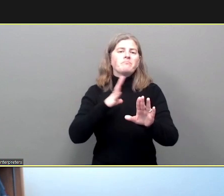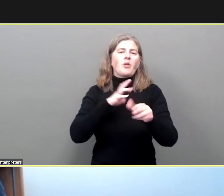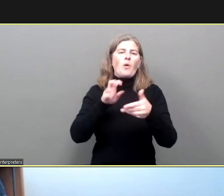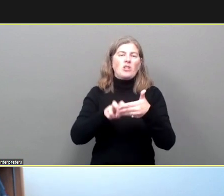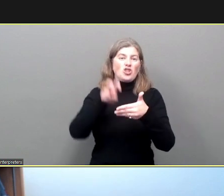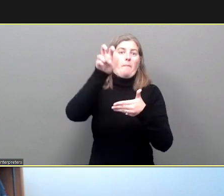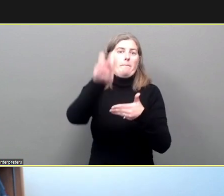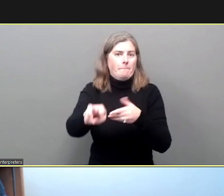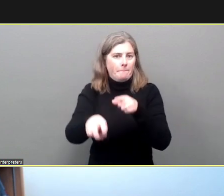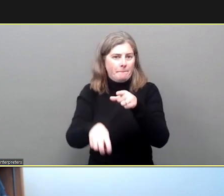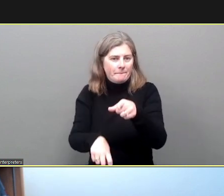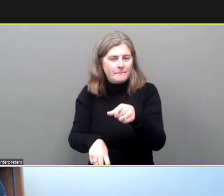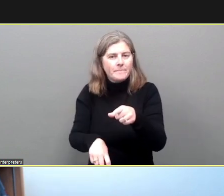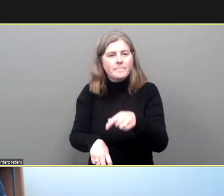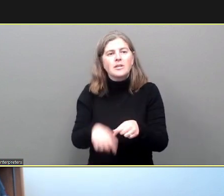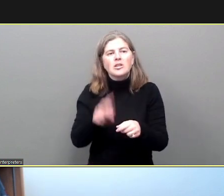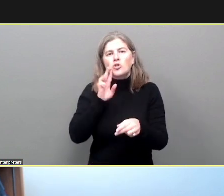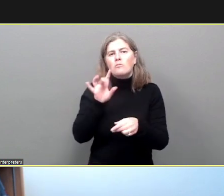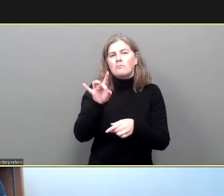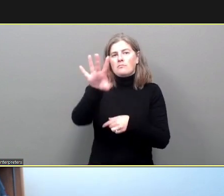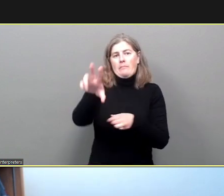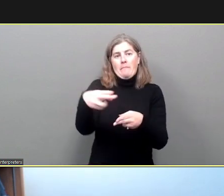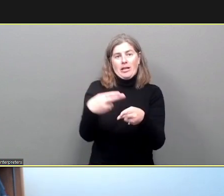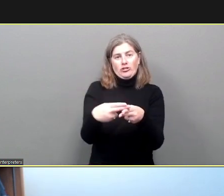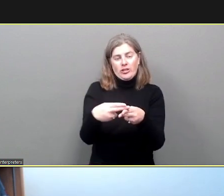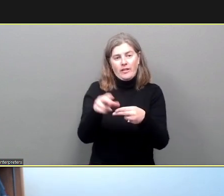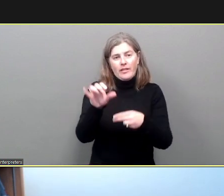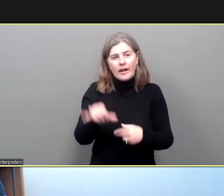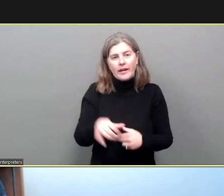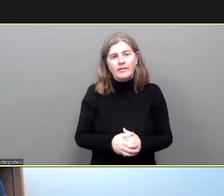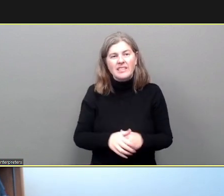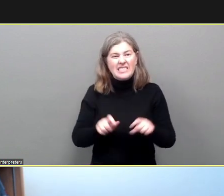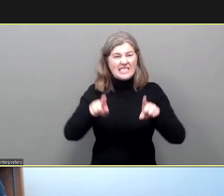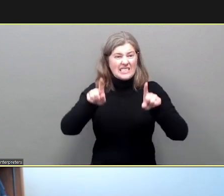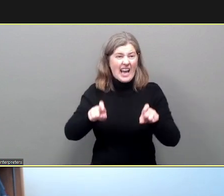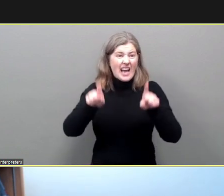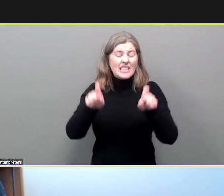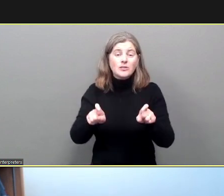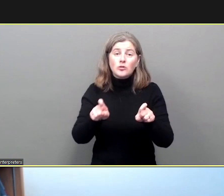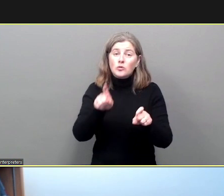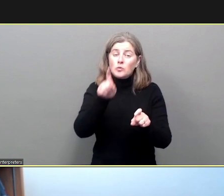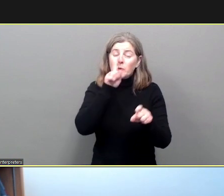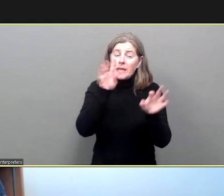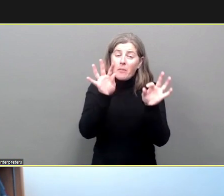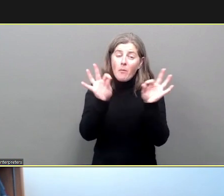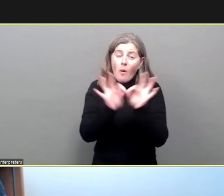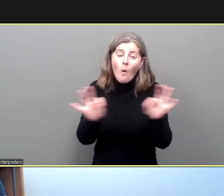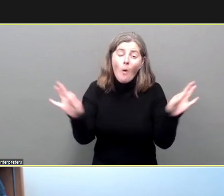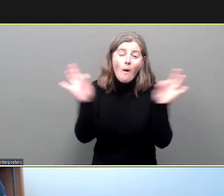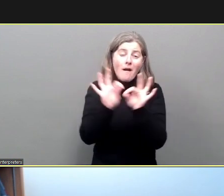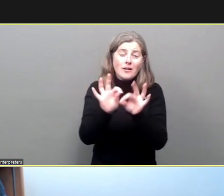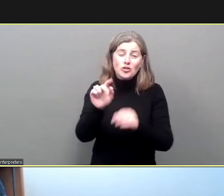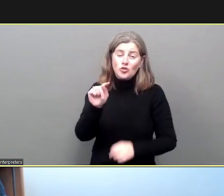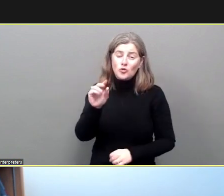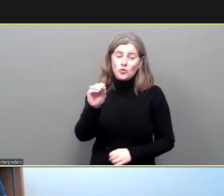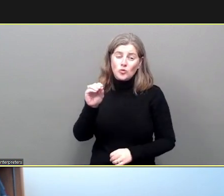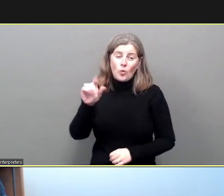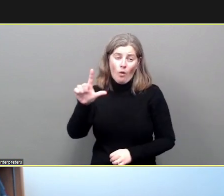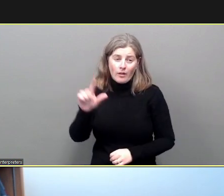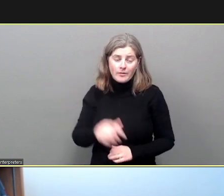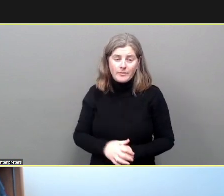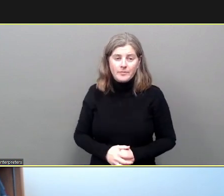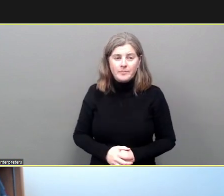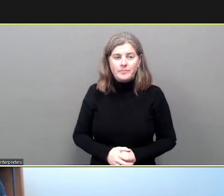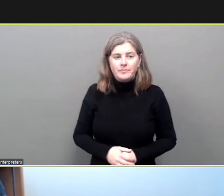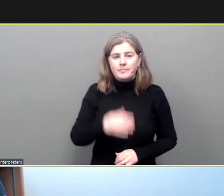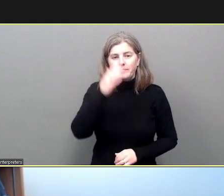to this to just mention that testing is a really important tool, and they can